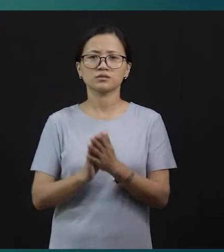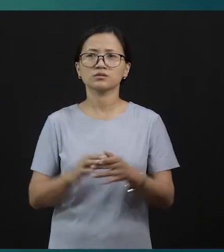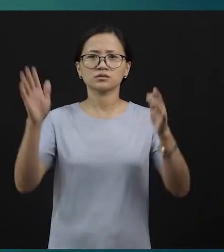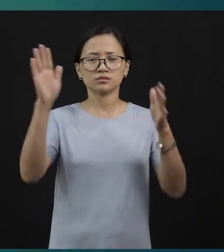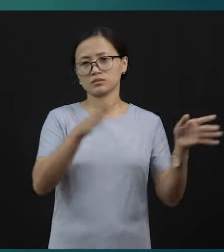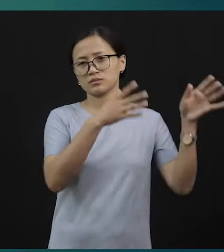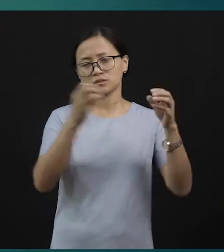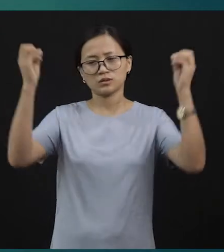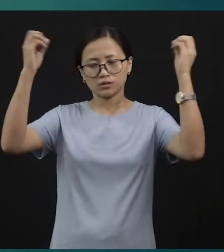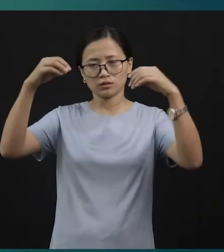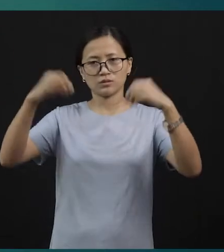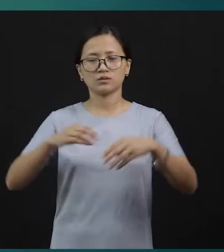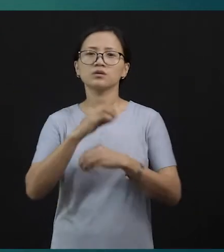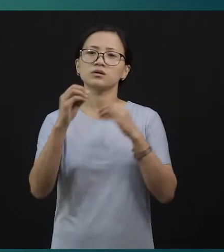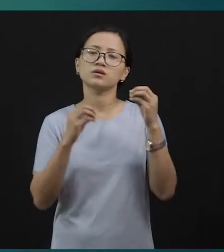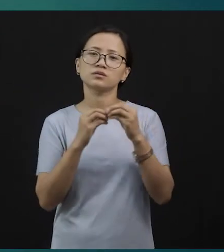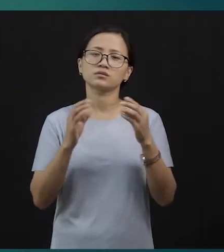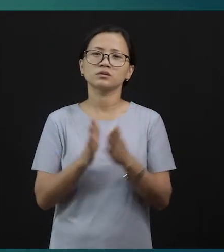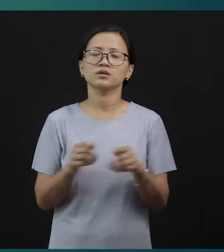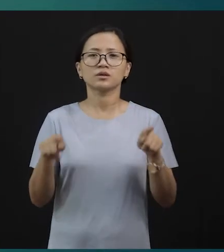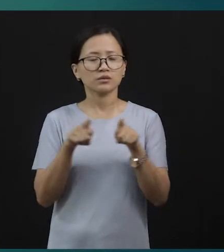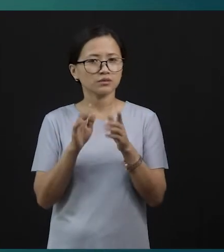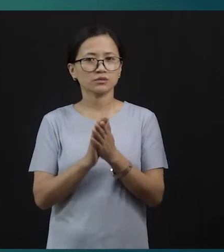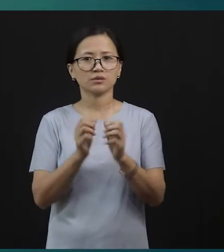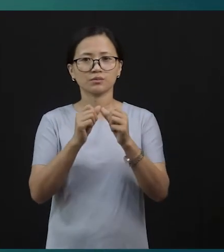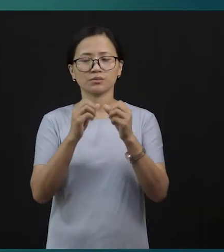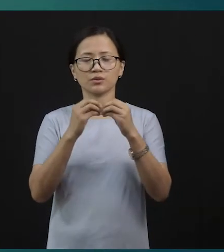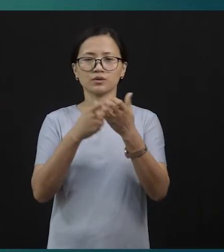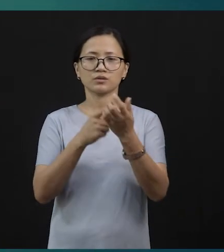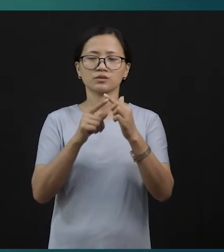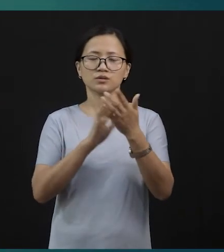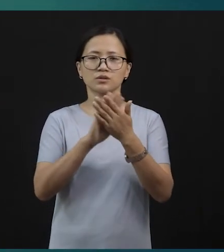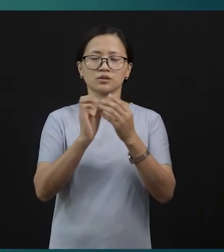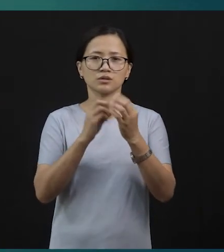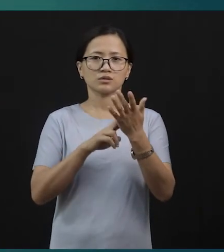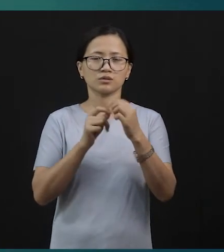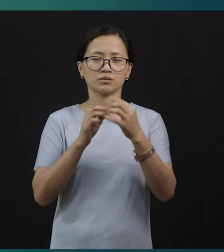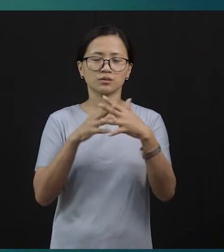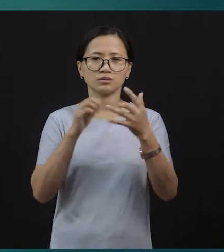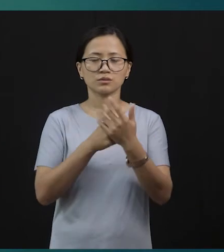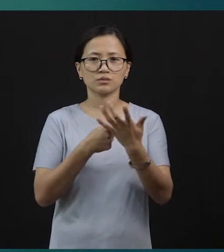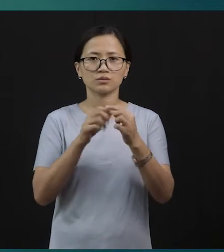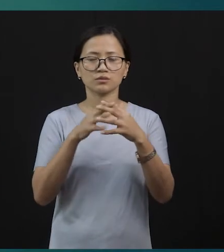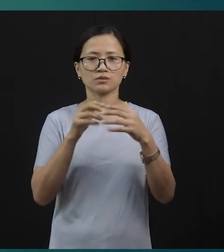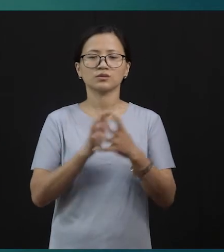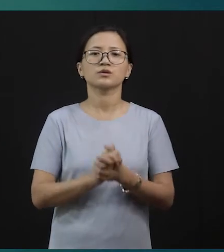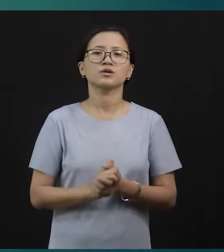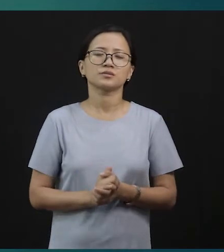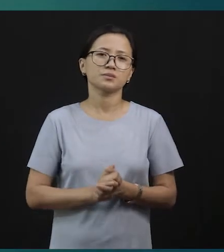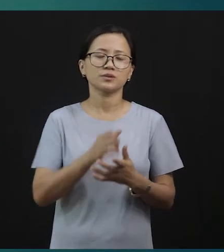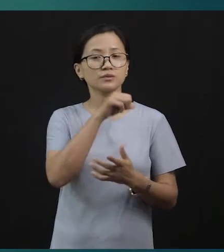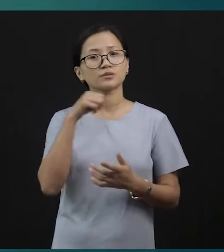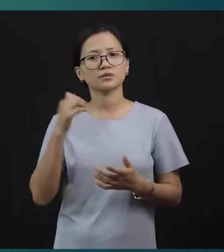storm and also about Bartholomew. Bartholomew was a well-known person, and he wrote about how Bartholomew died. He did